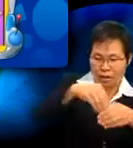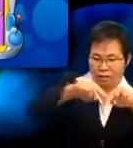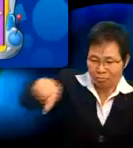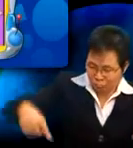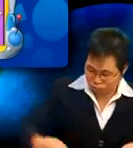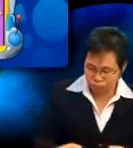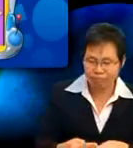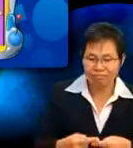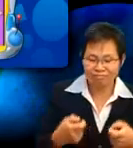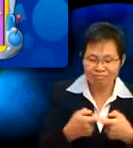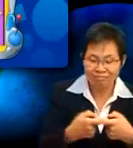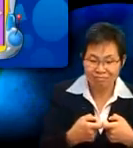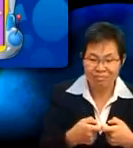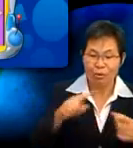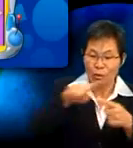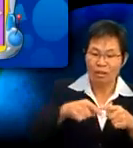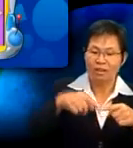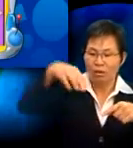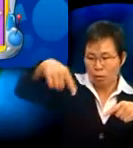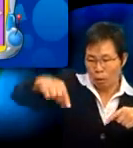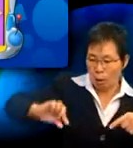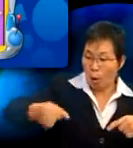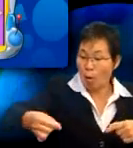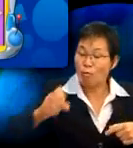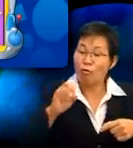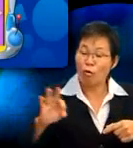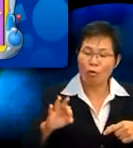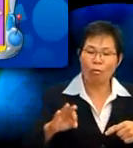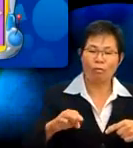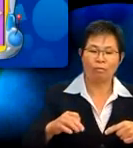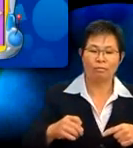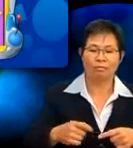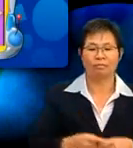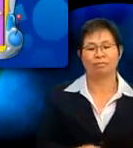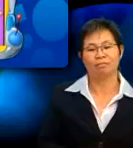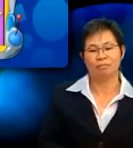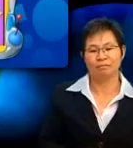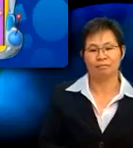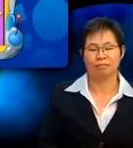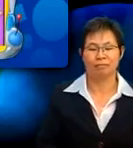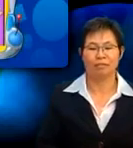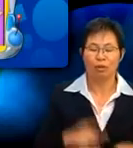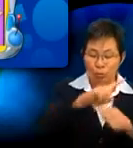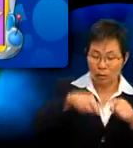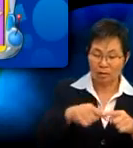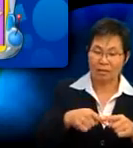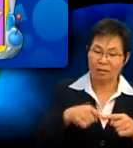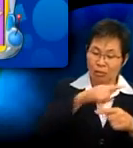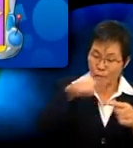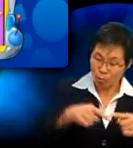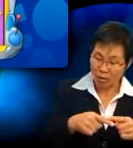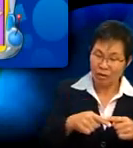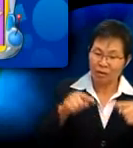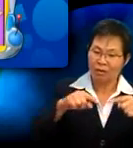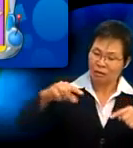in the circuit. When the switch is off, the switch breaks the circuit. When a switch